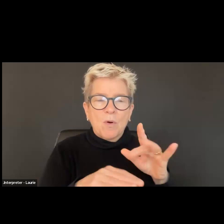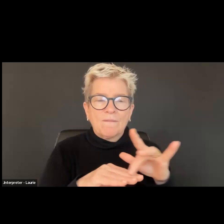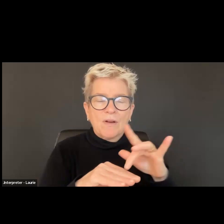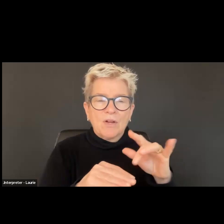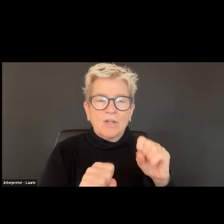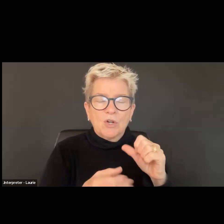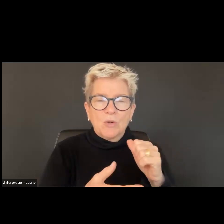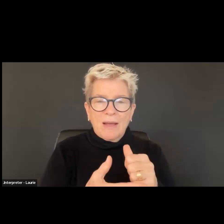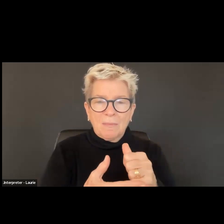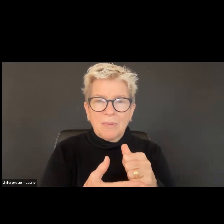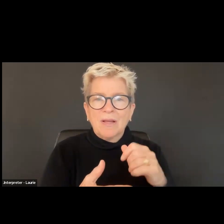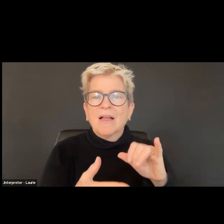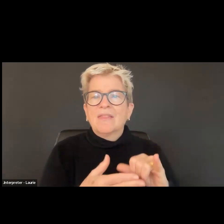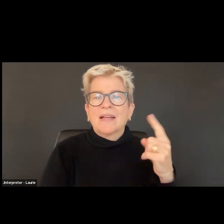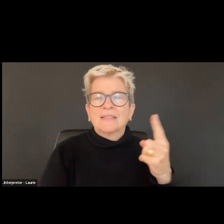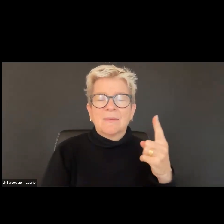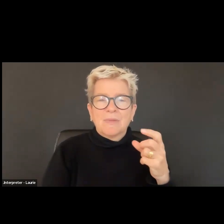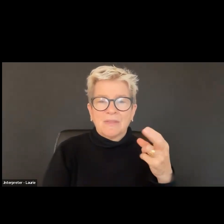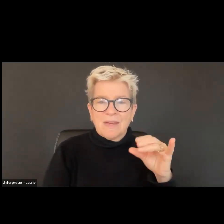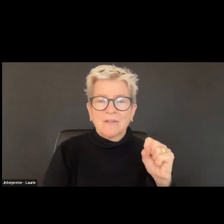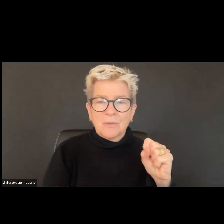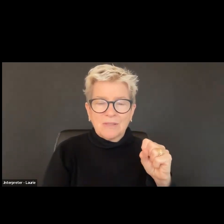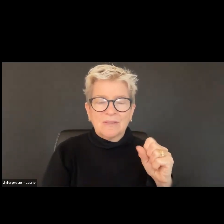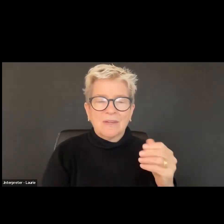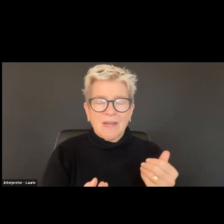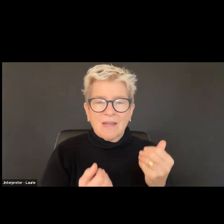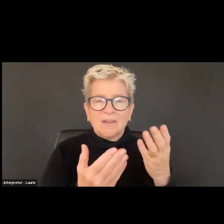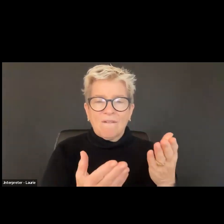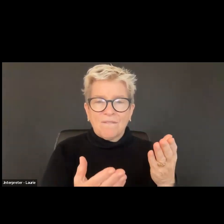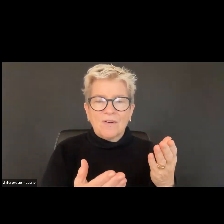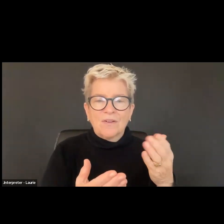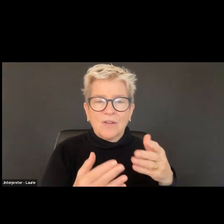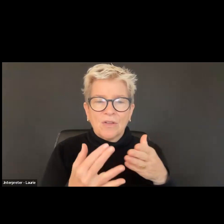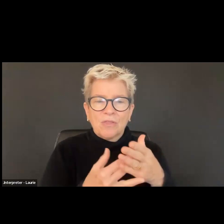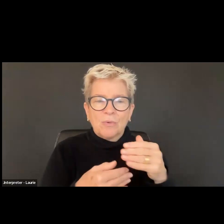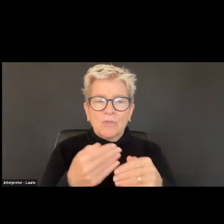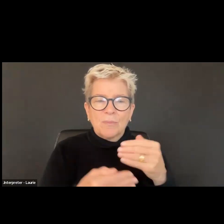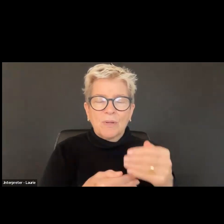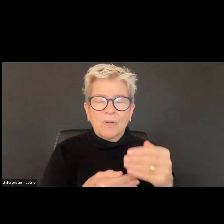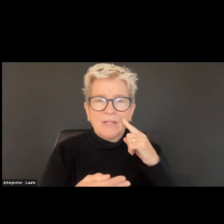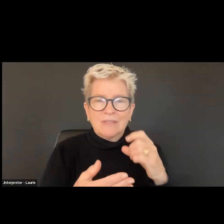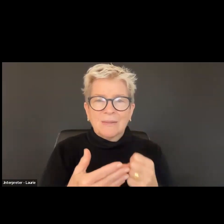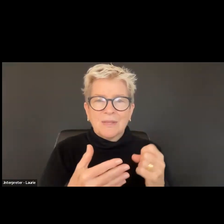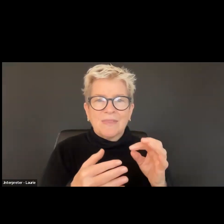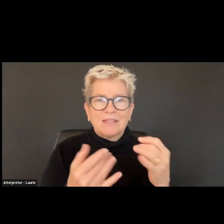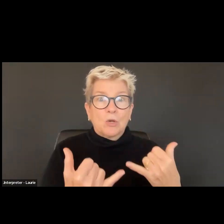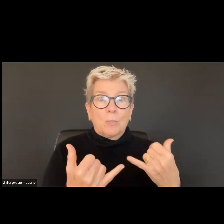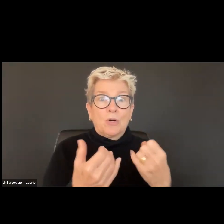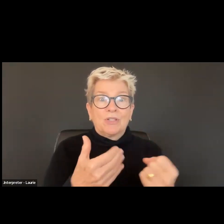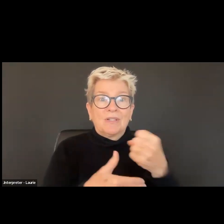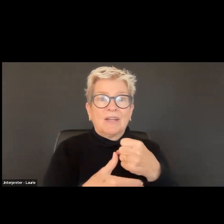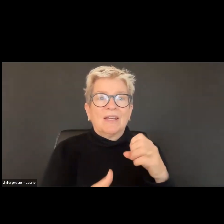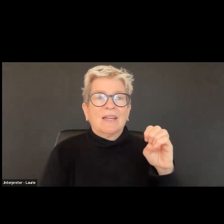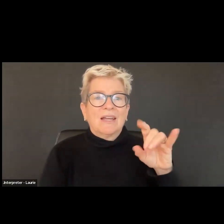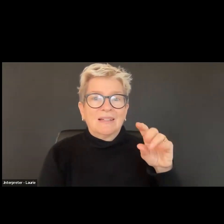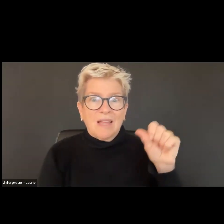definitely feedback that CRIS has provided throughout this process. So it sounds like that would be a very urgent priority. And I'm seeing Elena nodding,